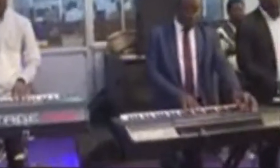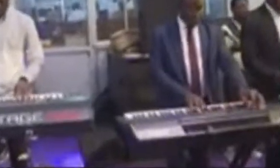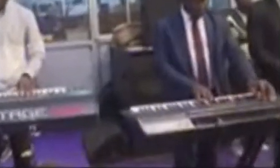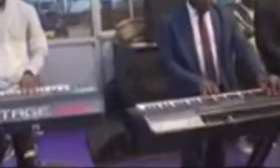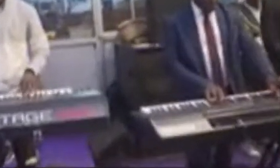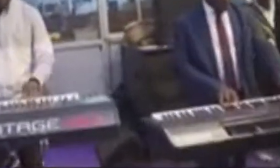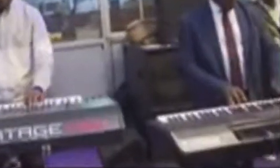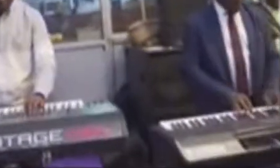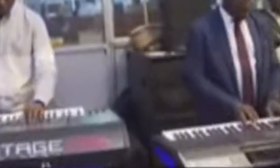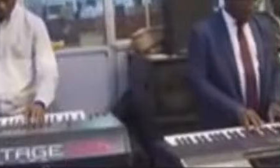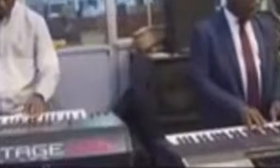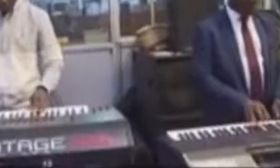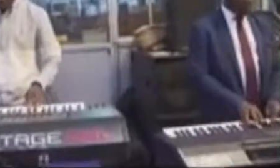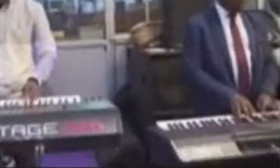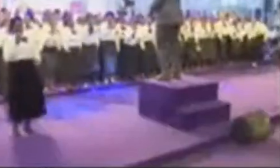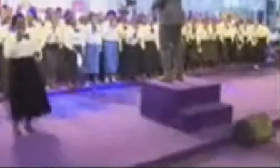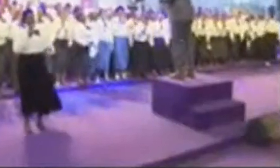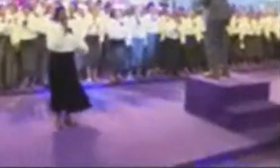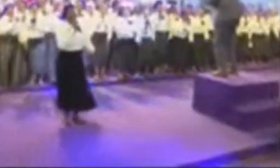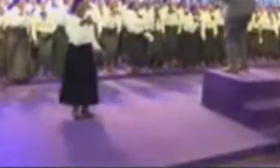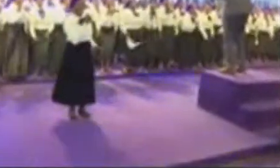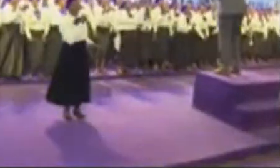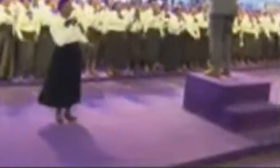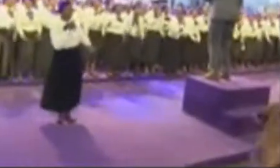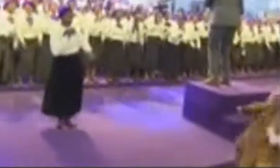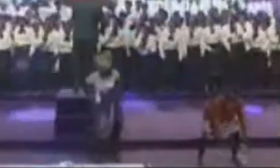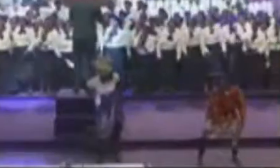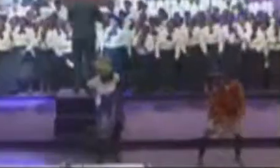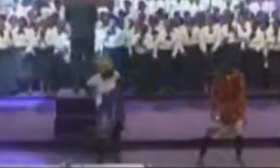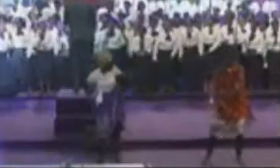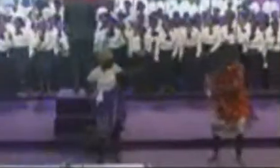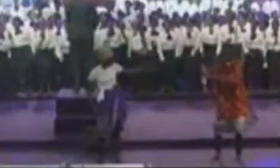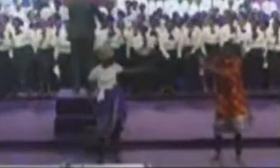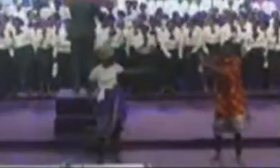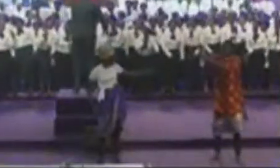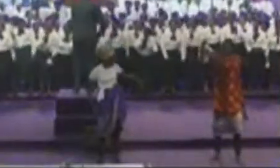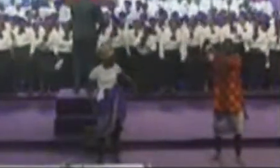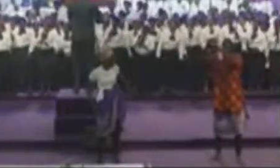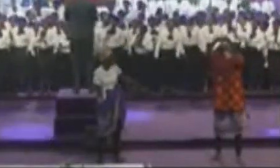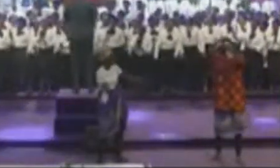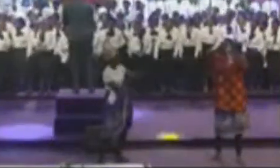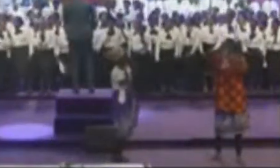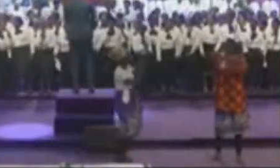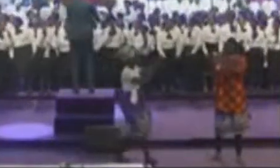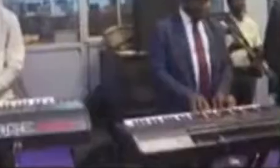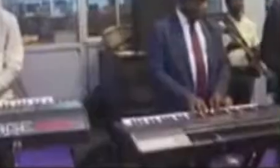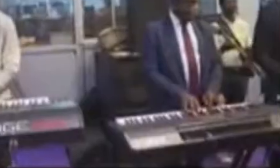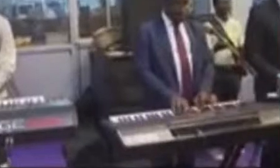Oh,